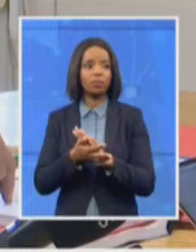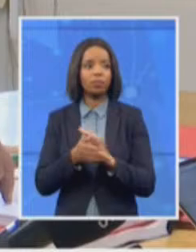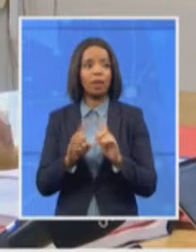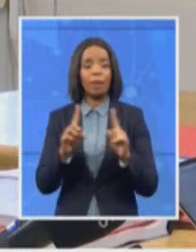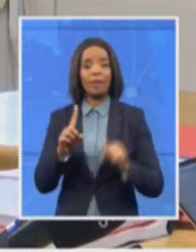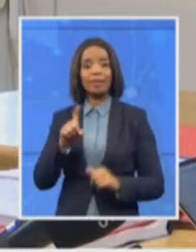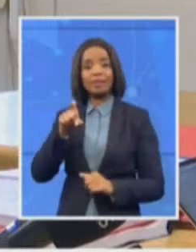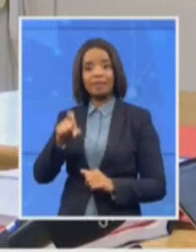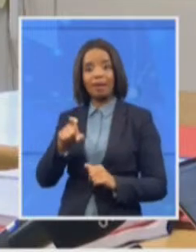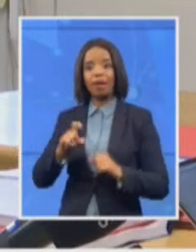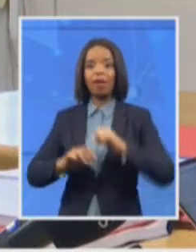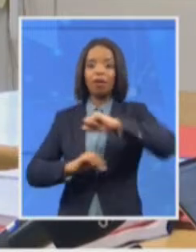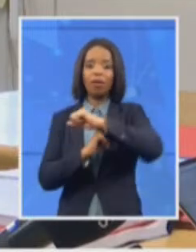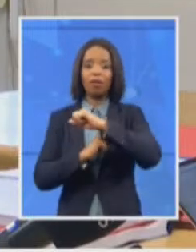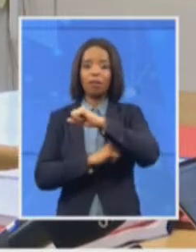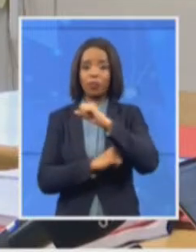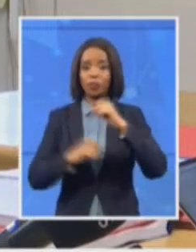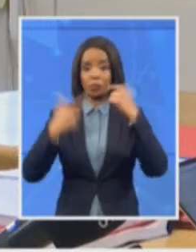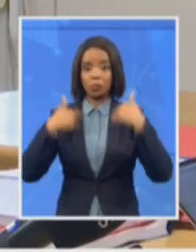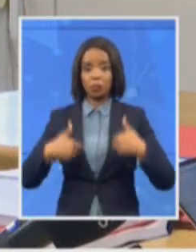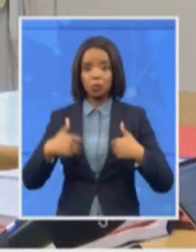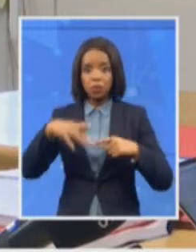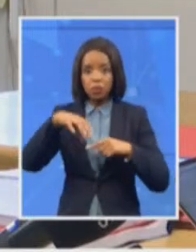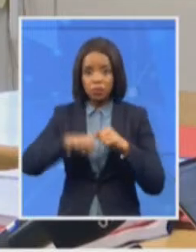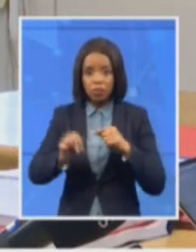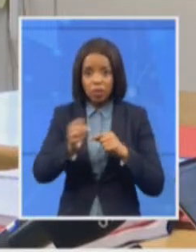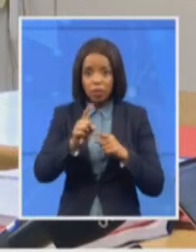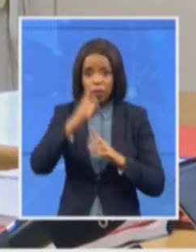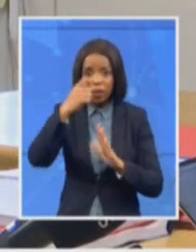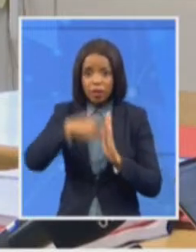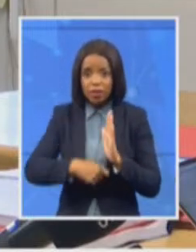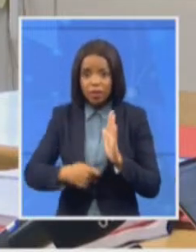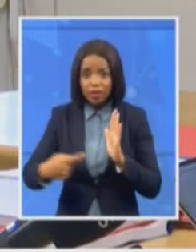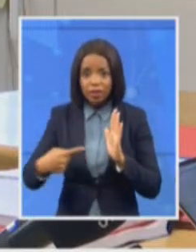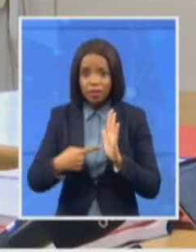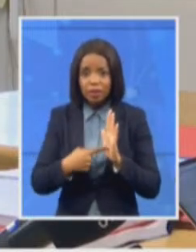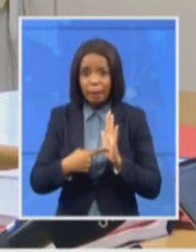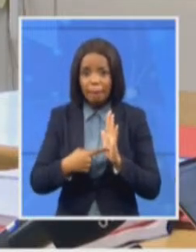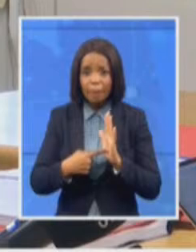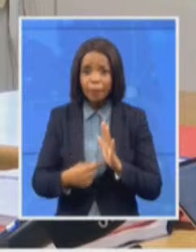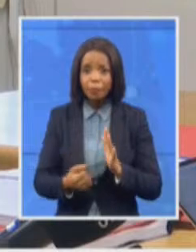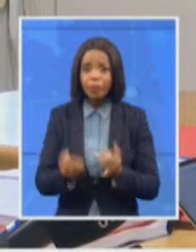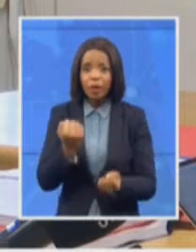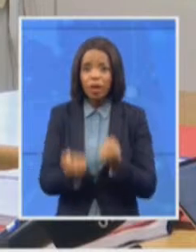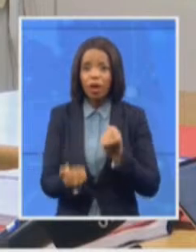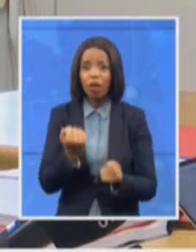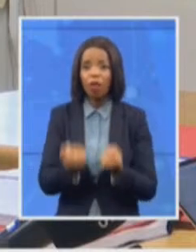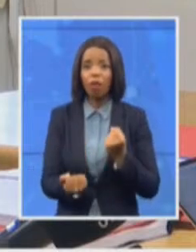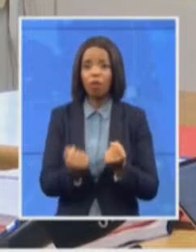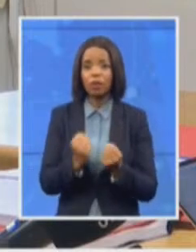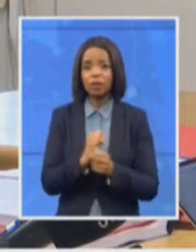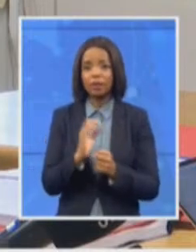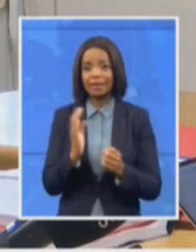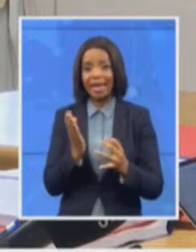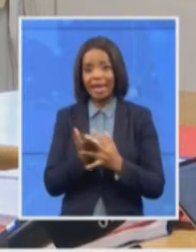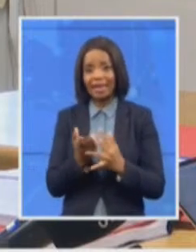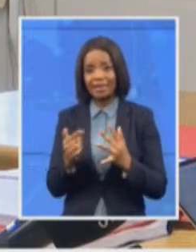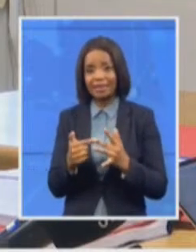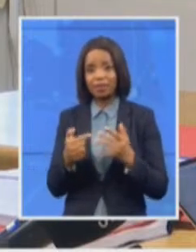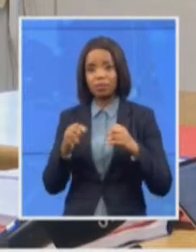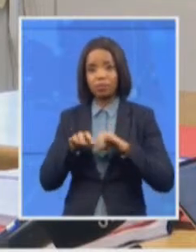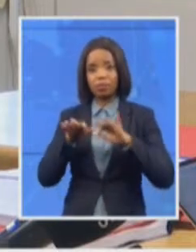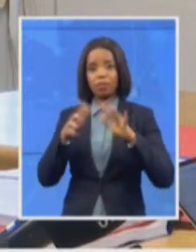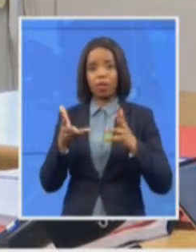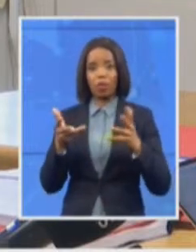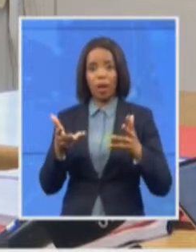proffered, the court case which led to the interdict, the actual summons, so there was an